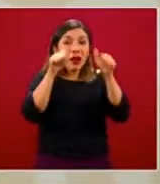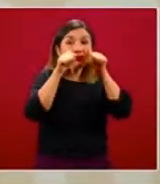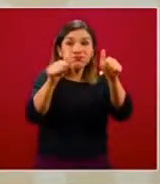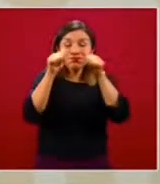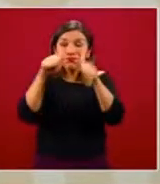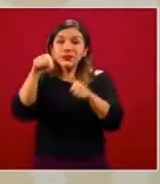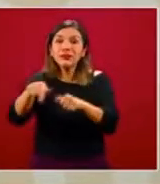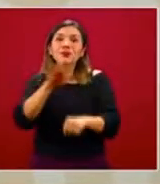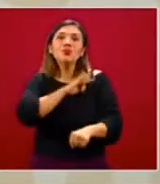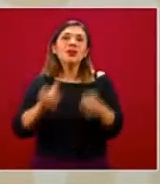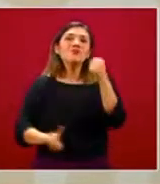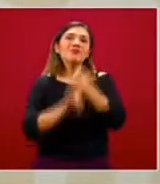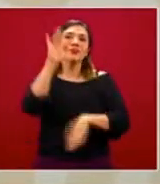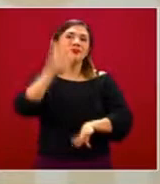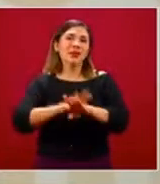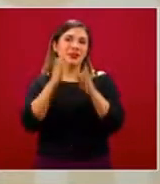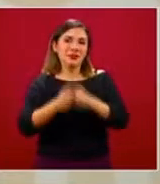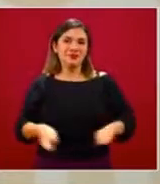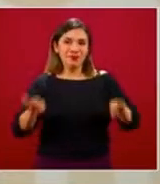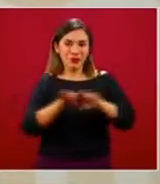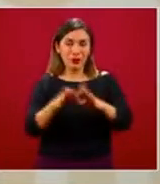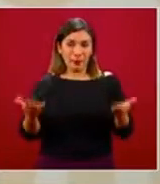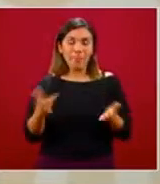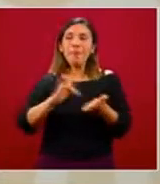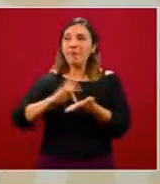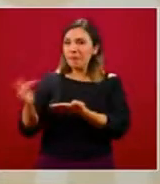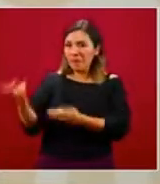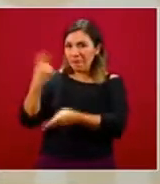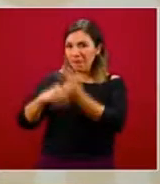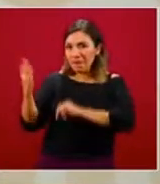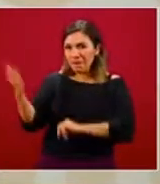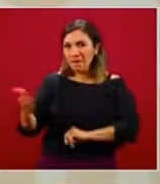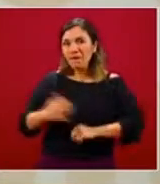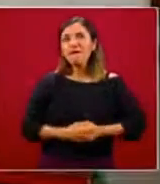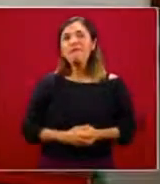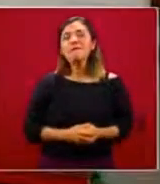Some other areas like Aguascalientes, for example.